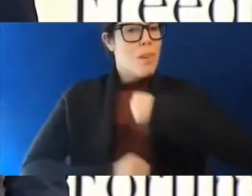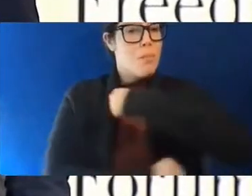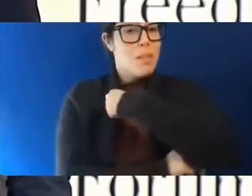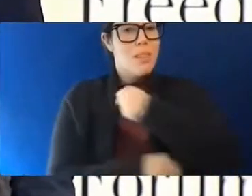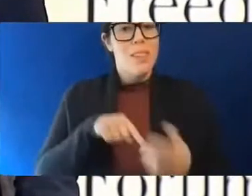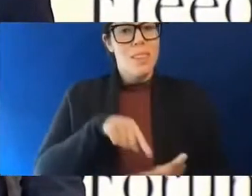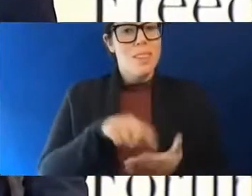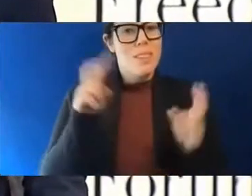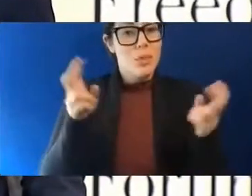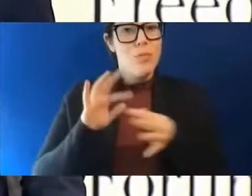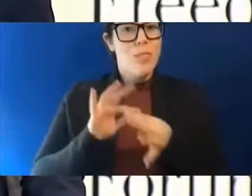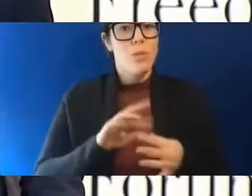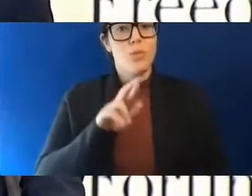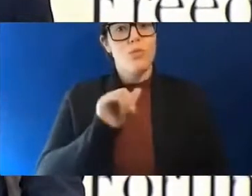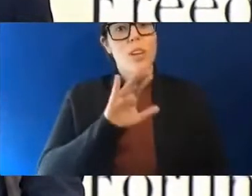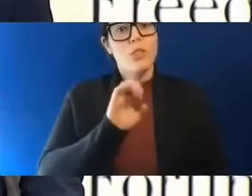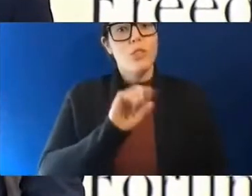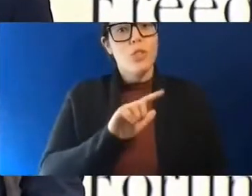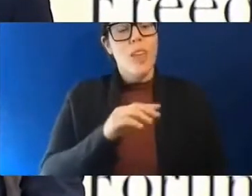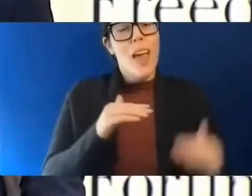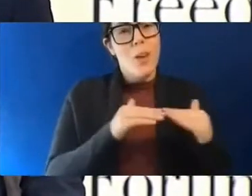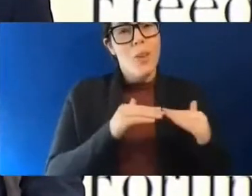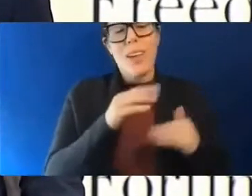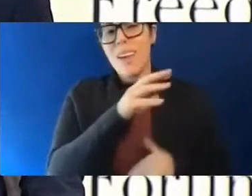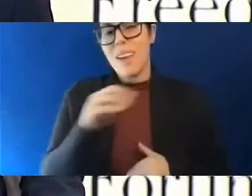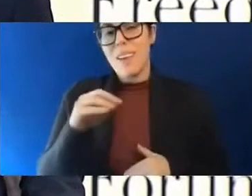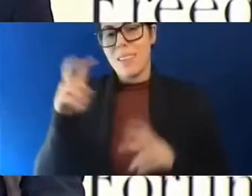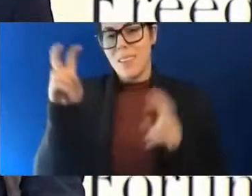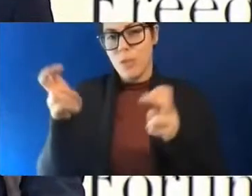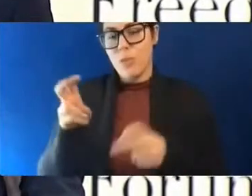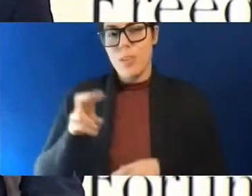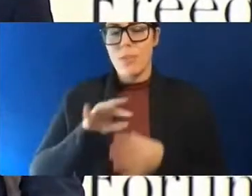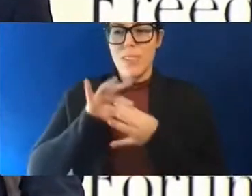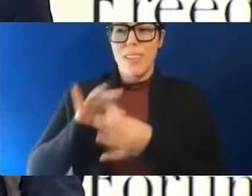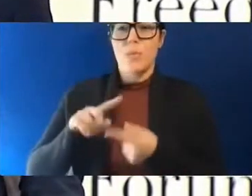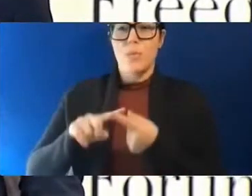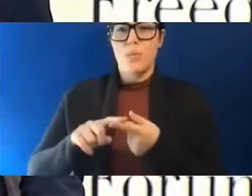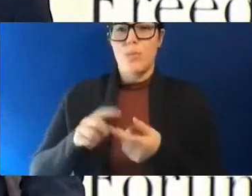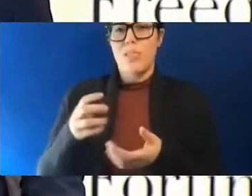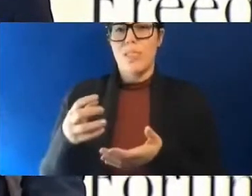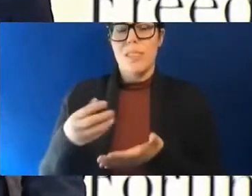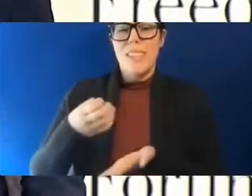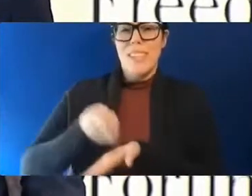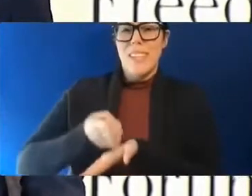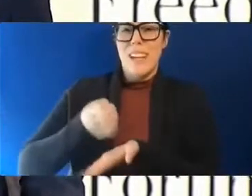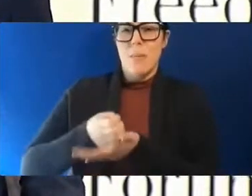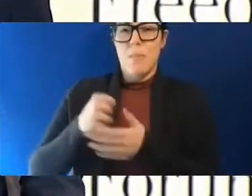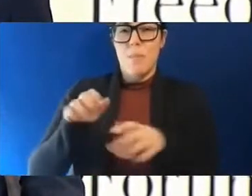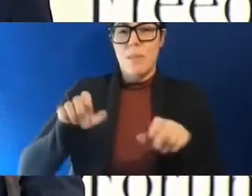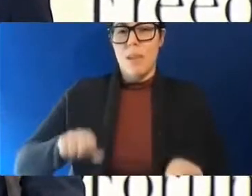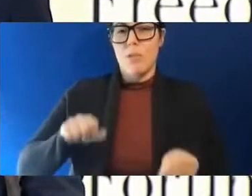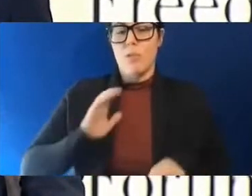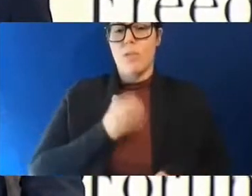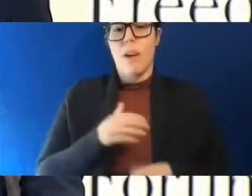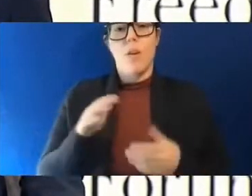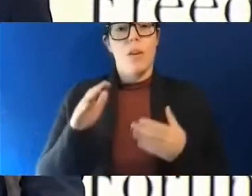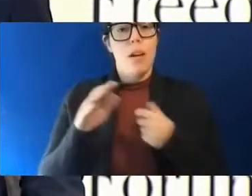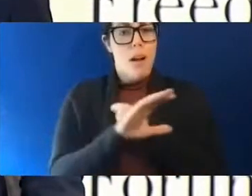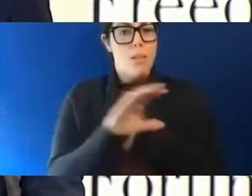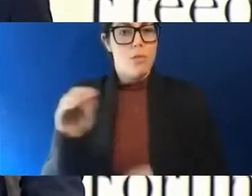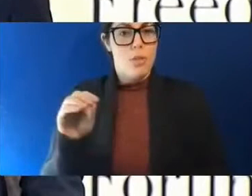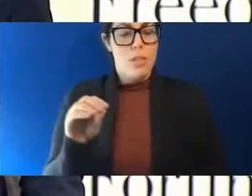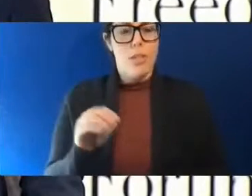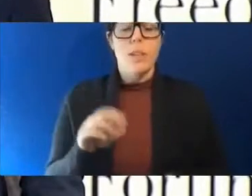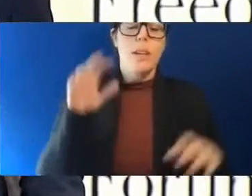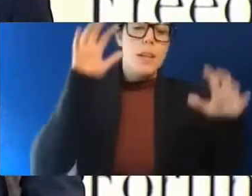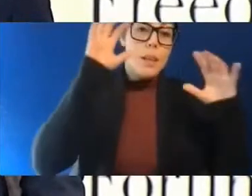about racial equity, but it's also an issue that speaks to the economic potential of our country. The President and Secretary Yellen